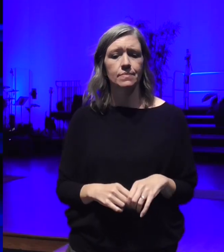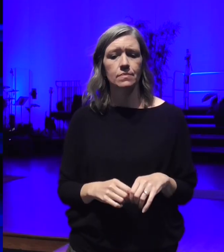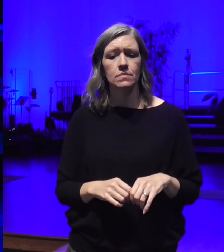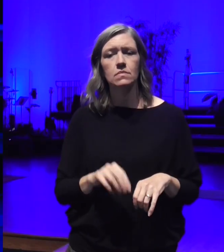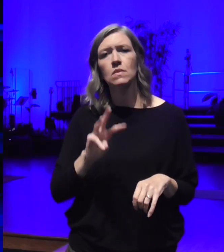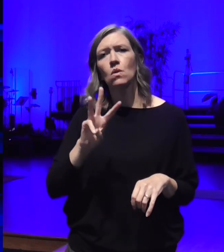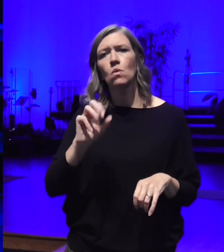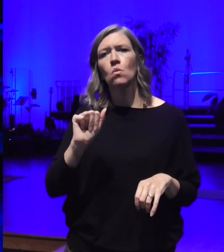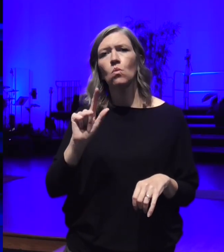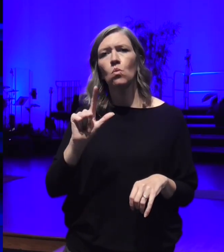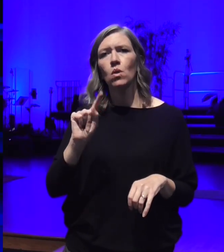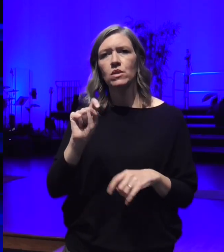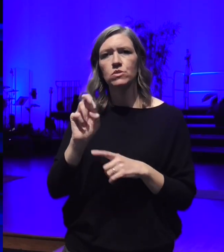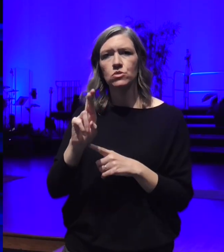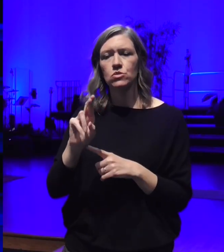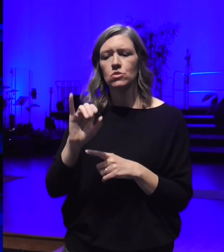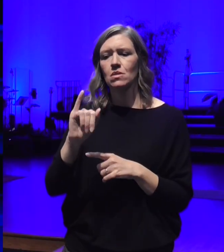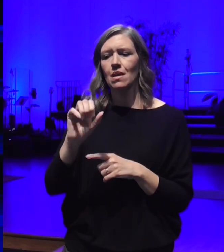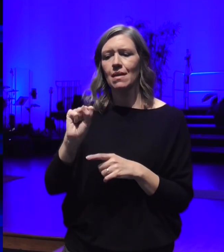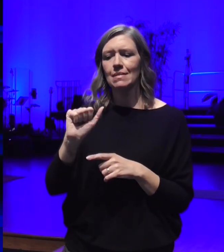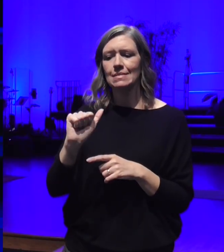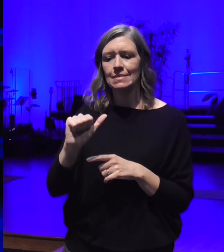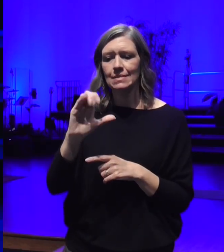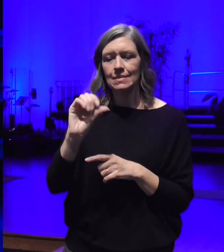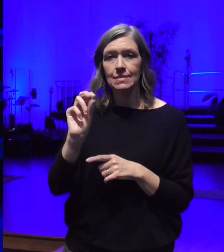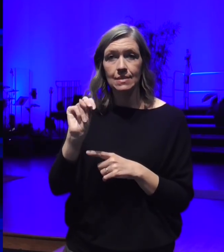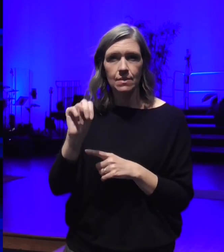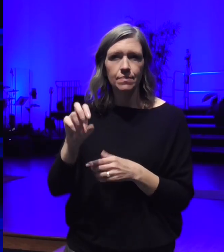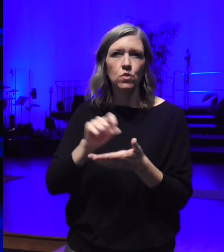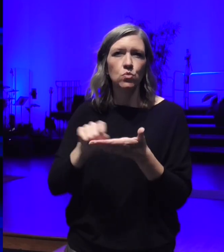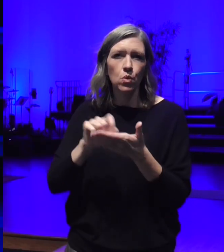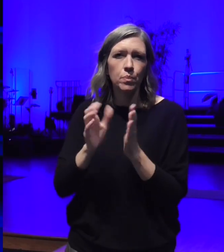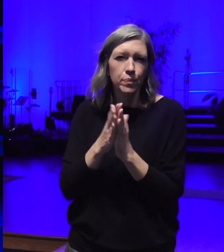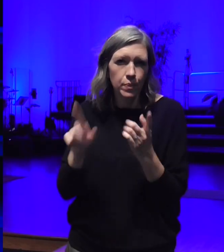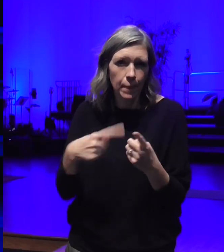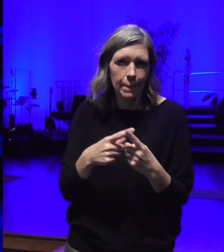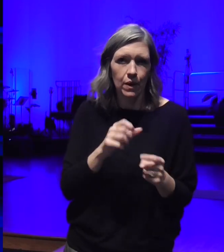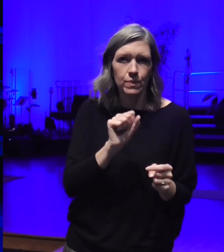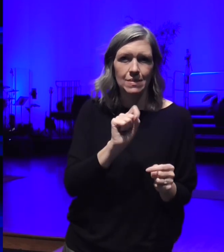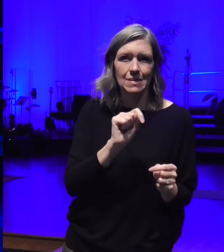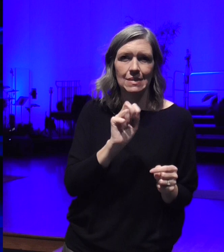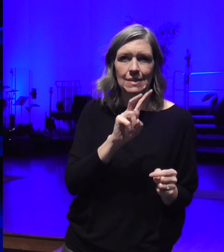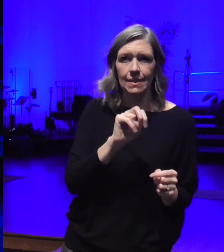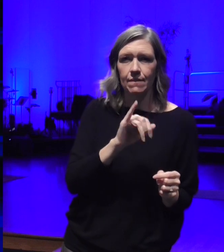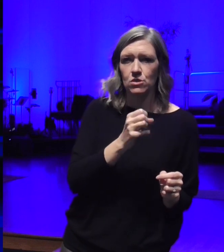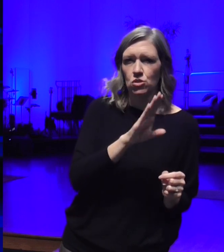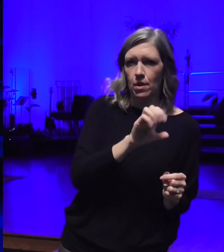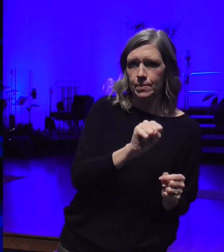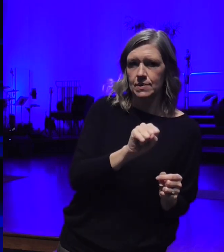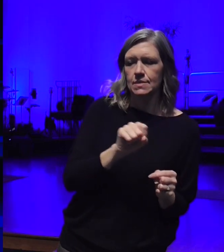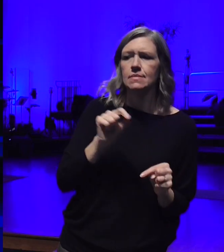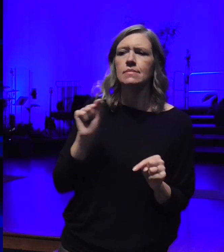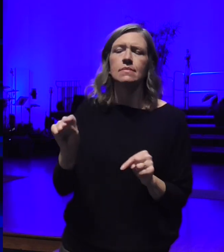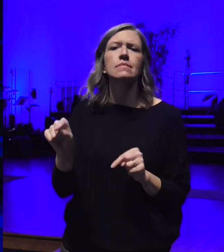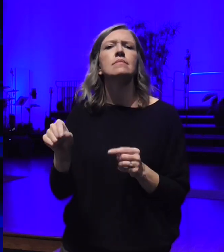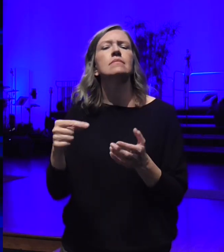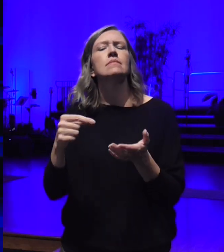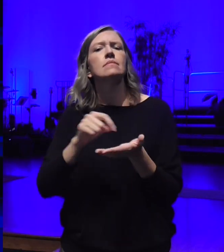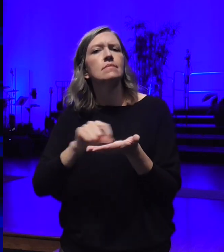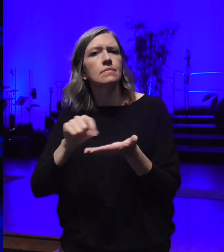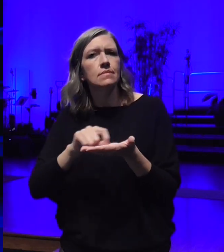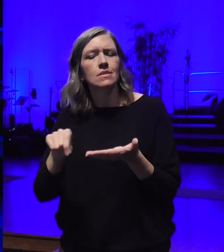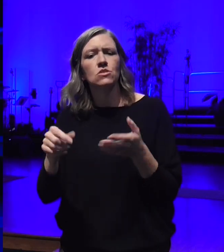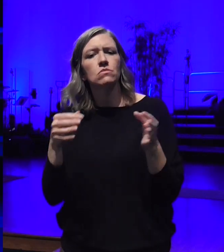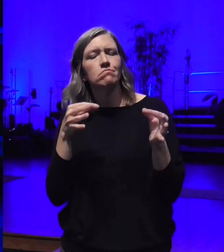Walter Isaacson was Steve Jobs' biographer, and he shares a backyard conversation